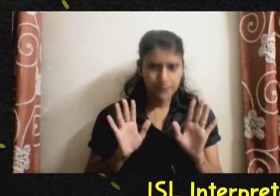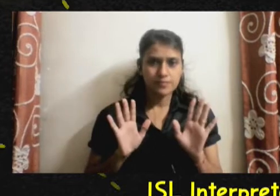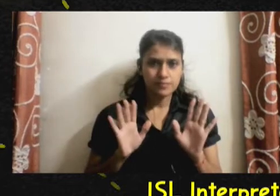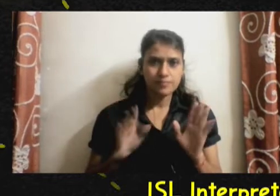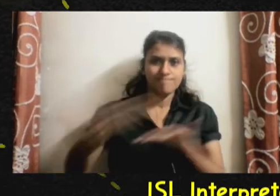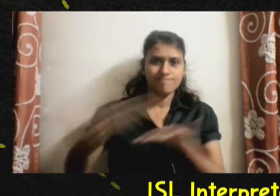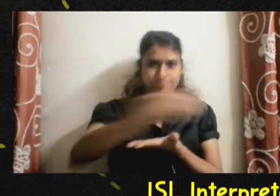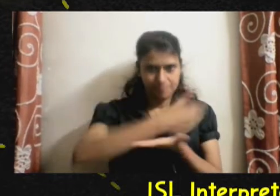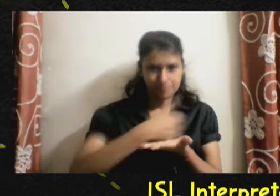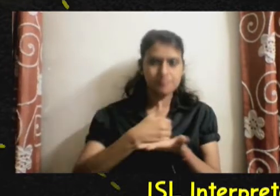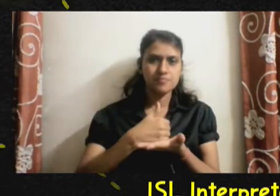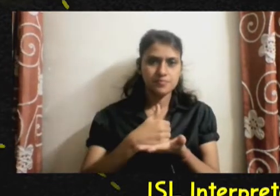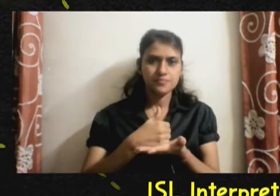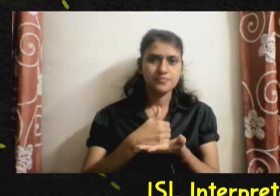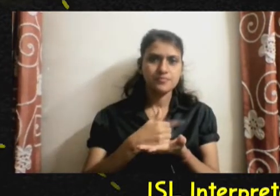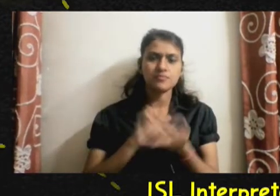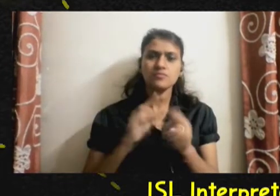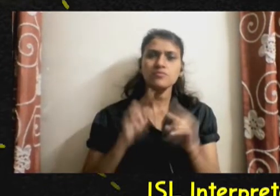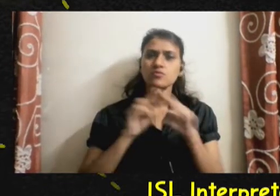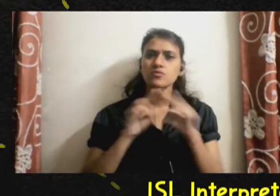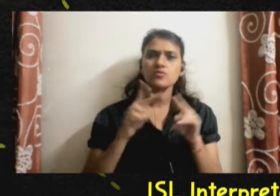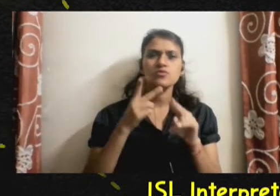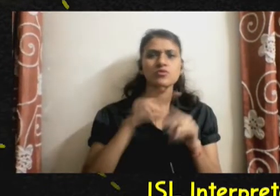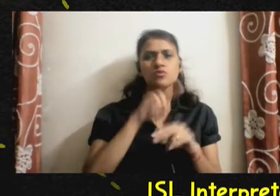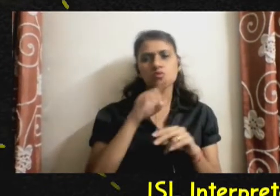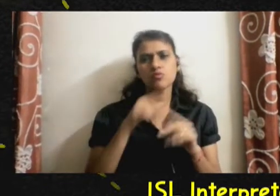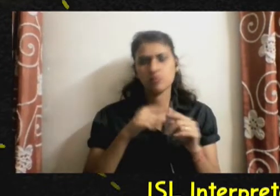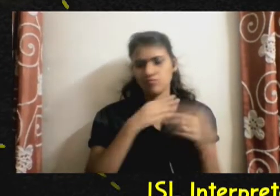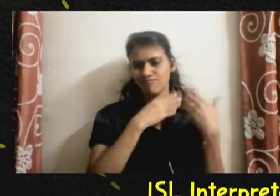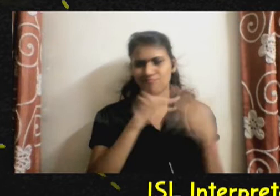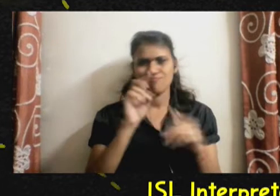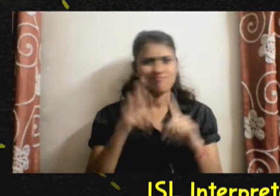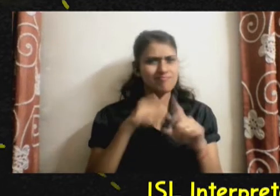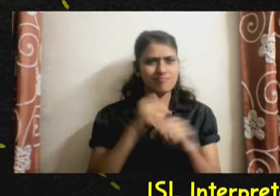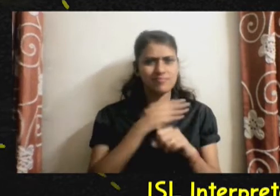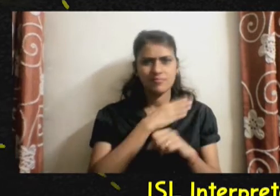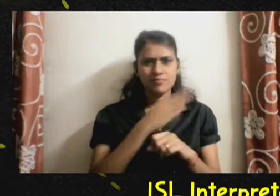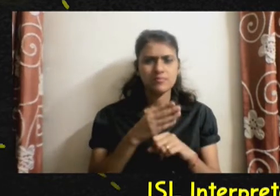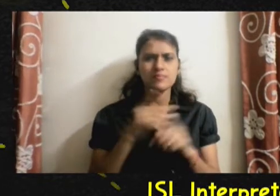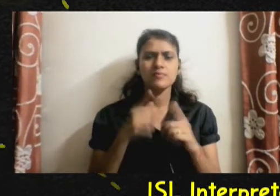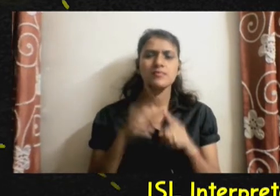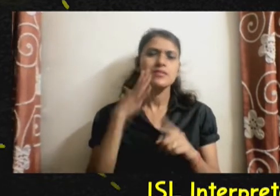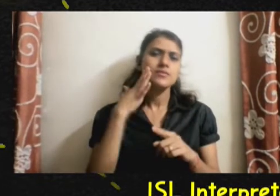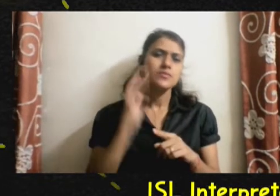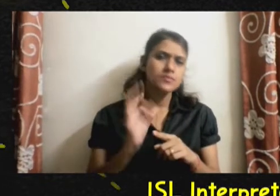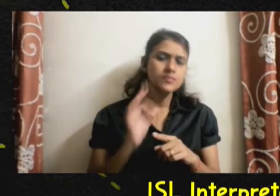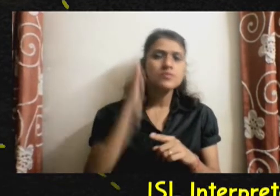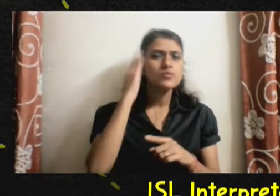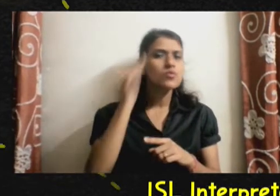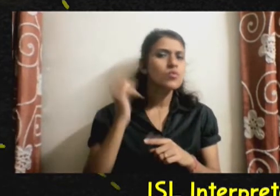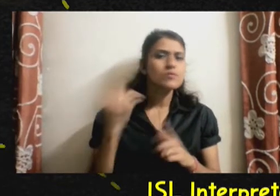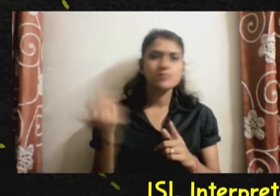collected anecdotally over 20-something years is important because it